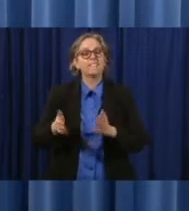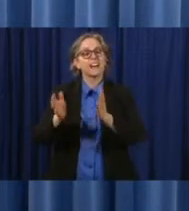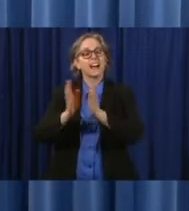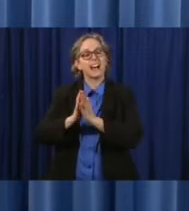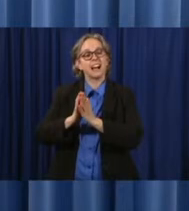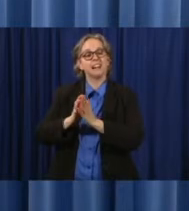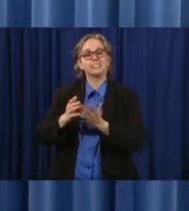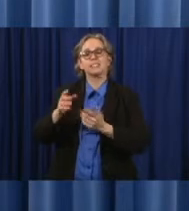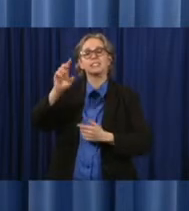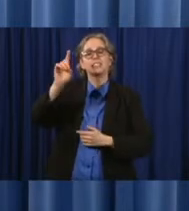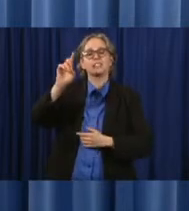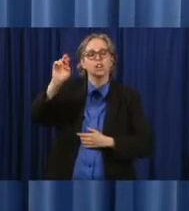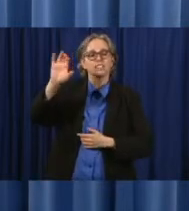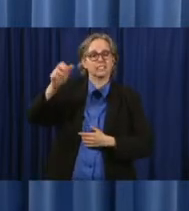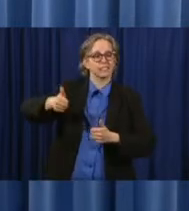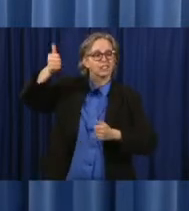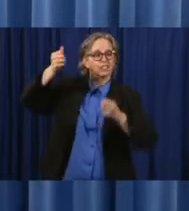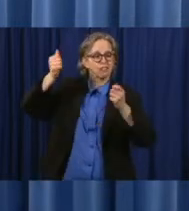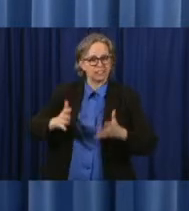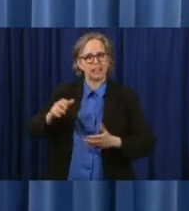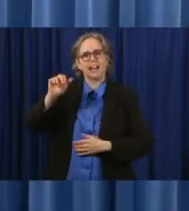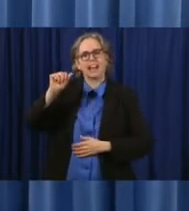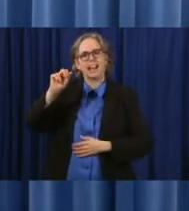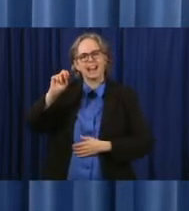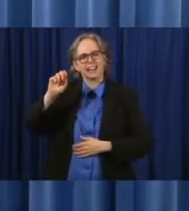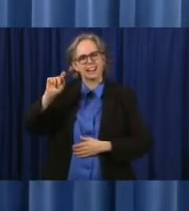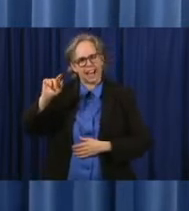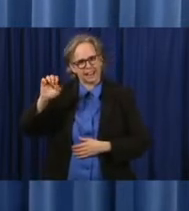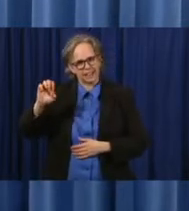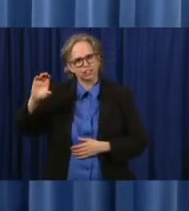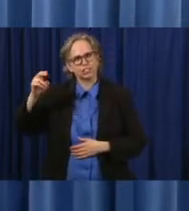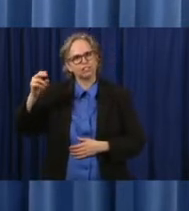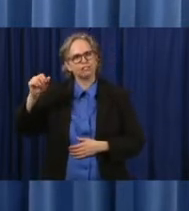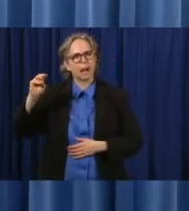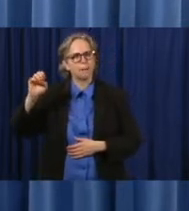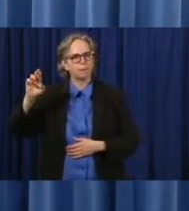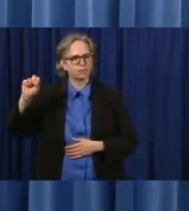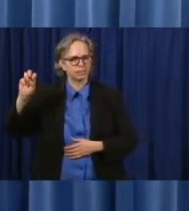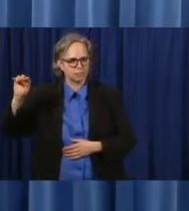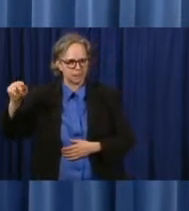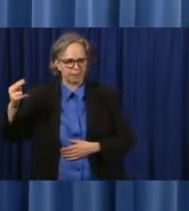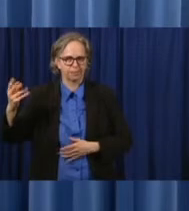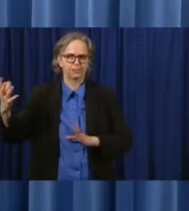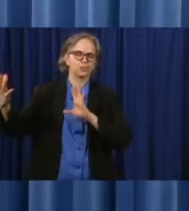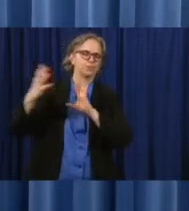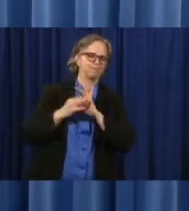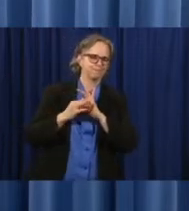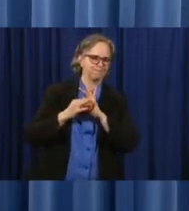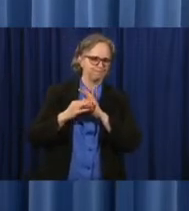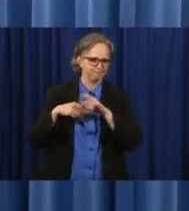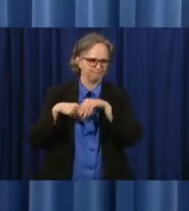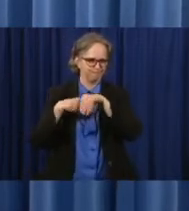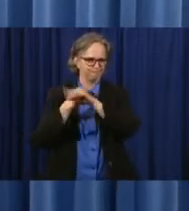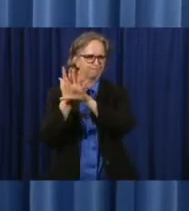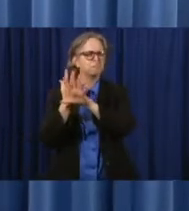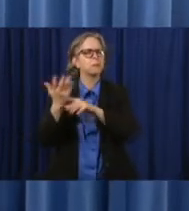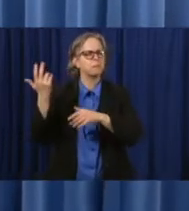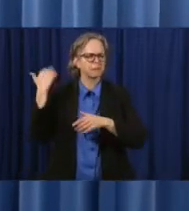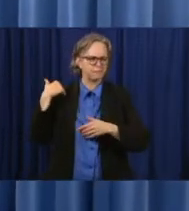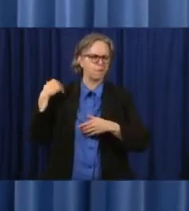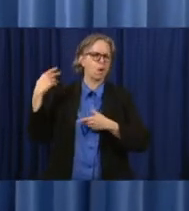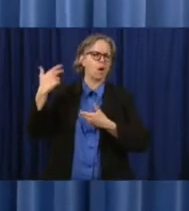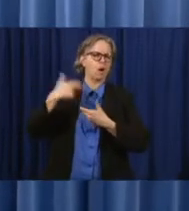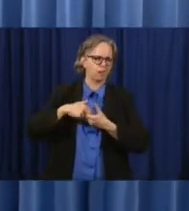Chambers-Smith to join us today to give us kind of an update. She did this several weeks ago, but to discuss the latest measures underway